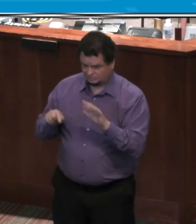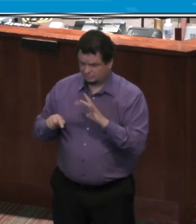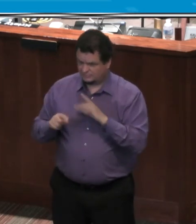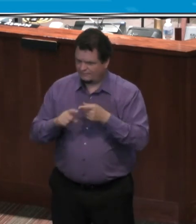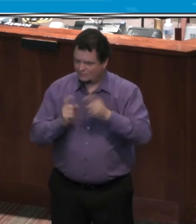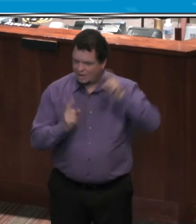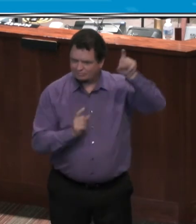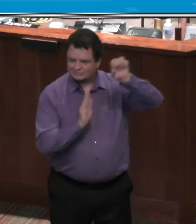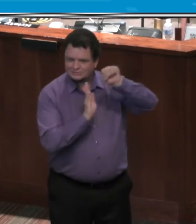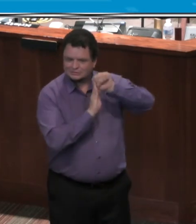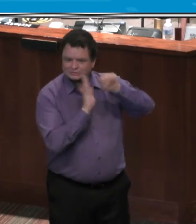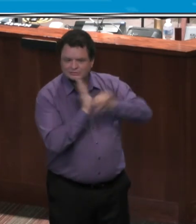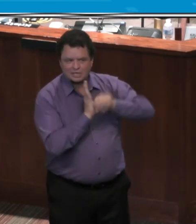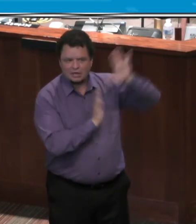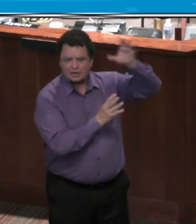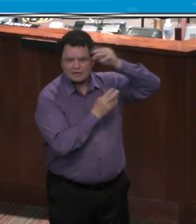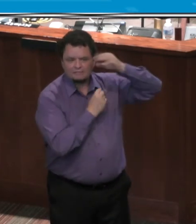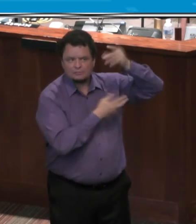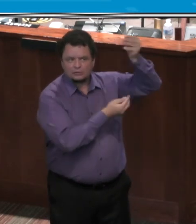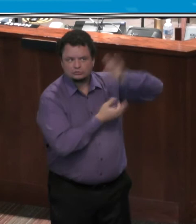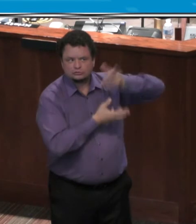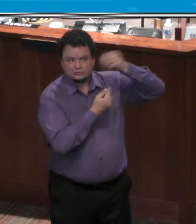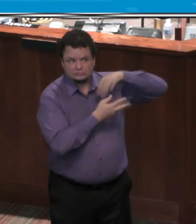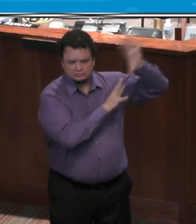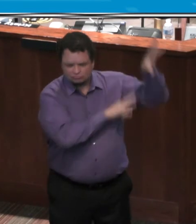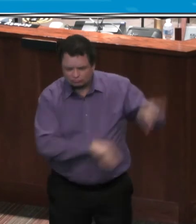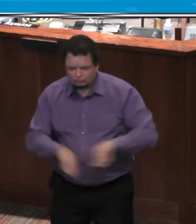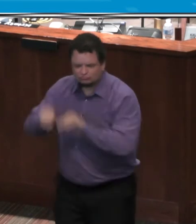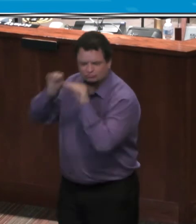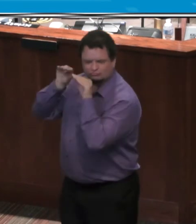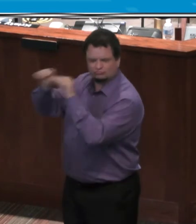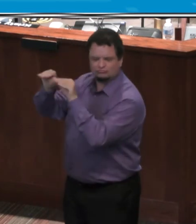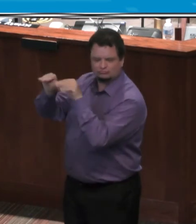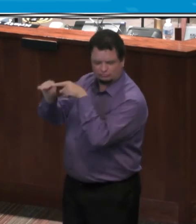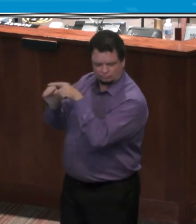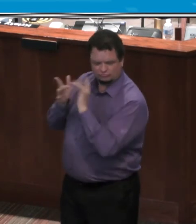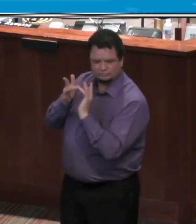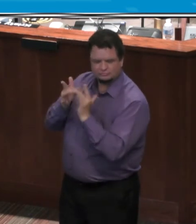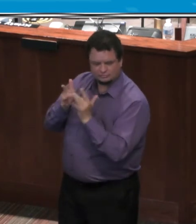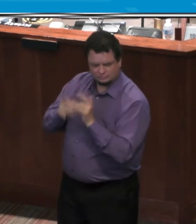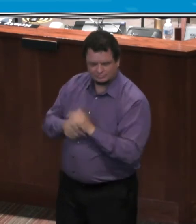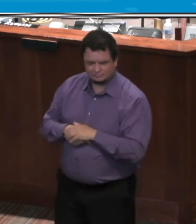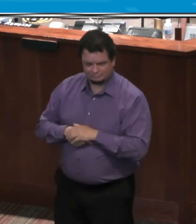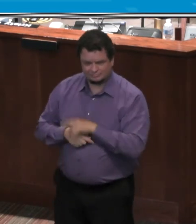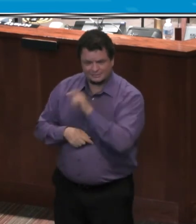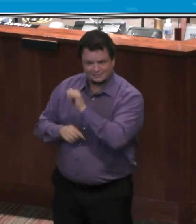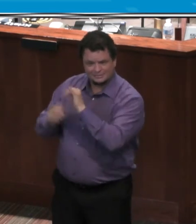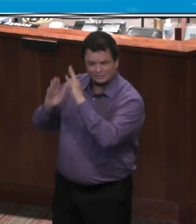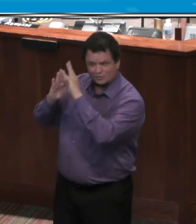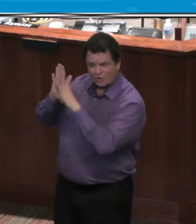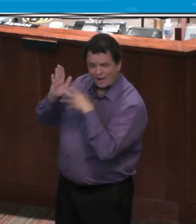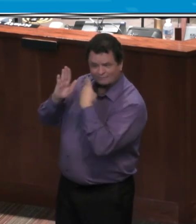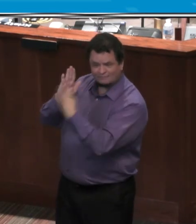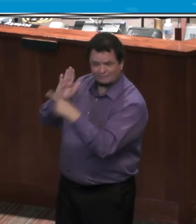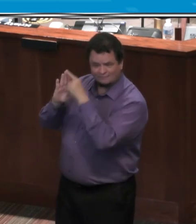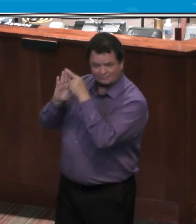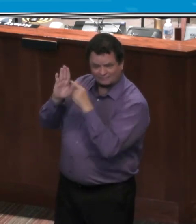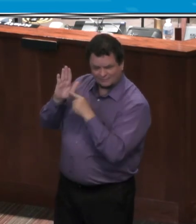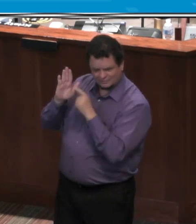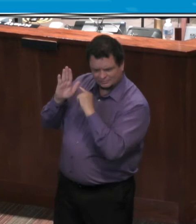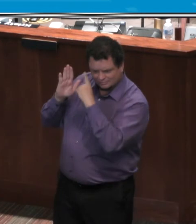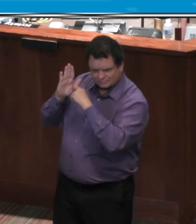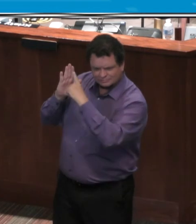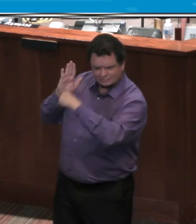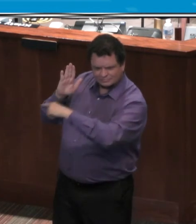has a very nice pop-up feature where you can actually go over and look within a zip code, and you can see how many tests have been executed, the positive tests, negative tests,